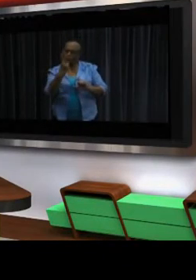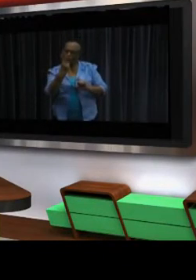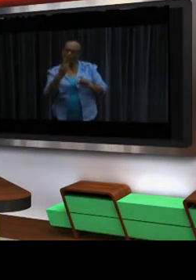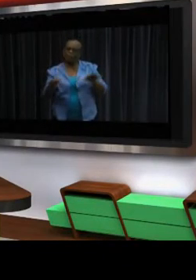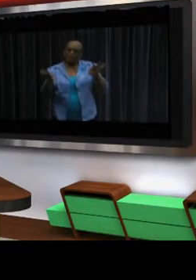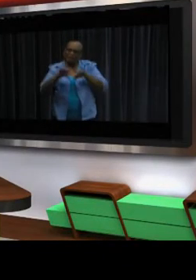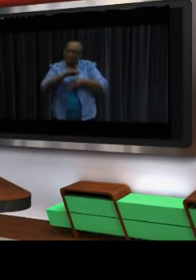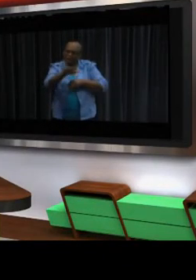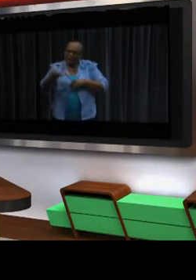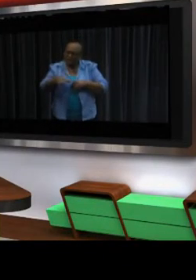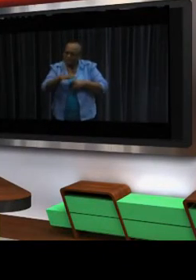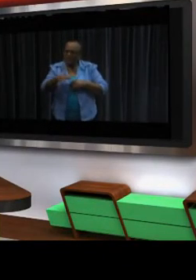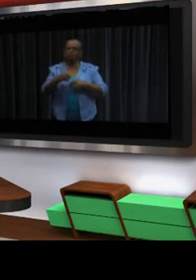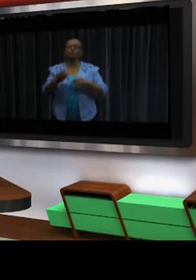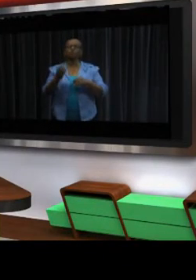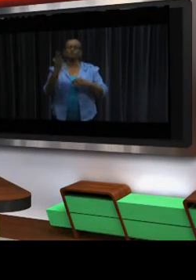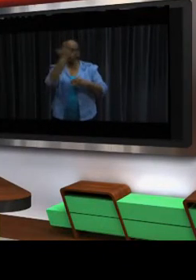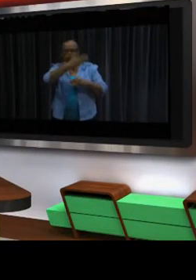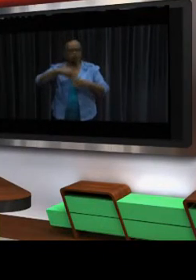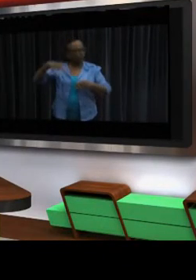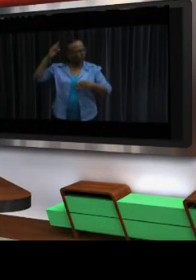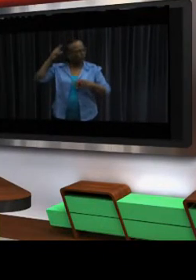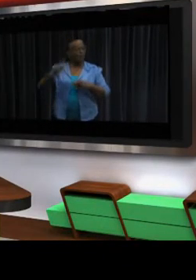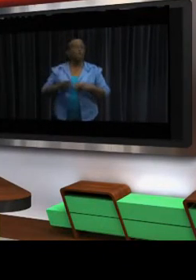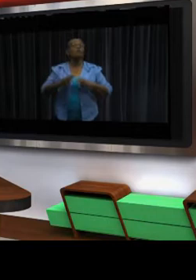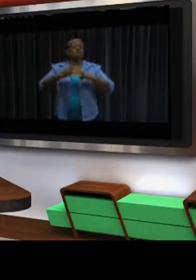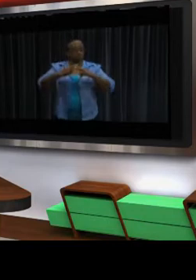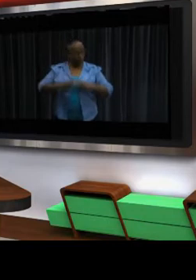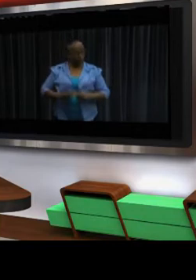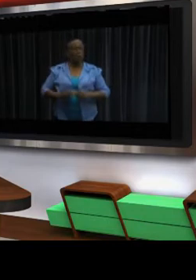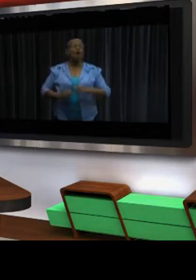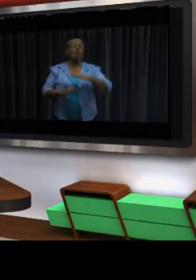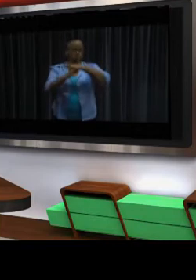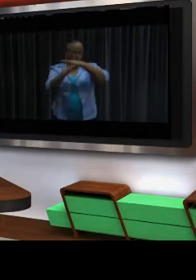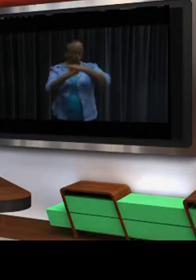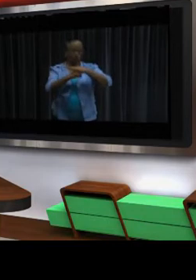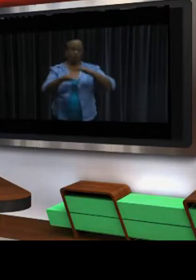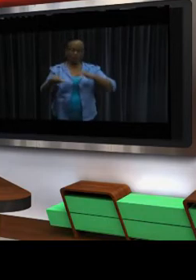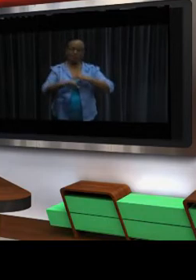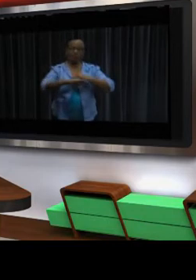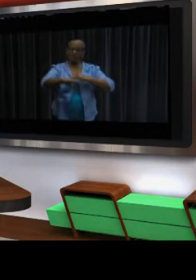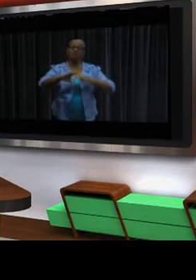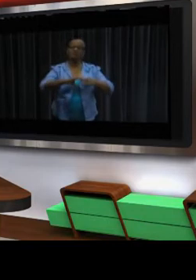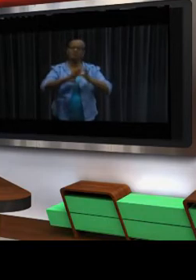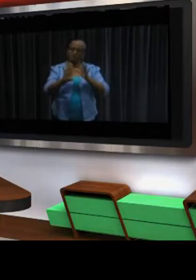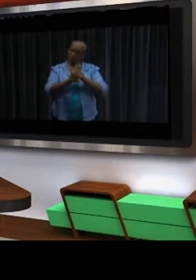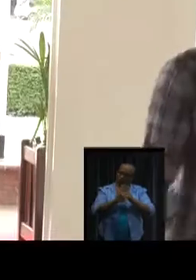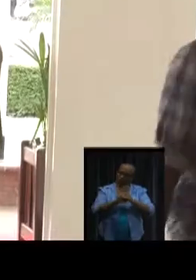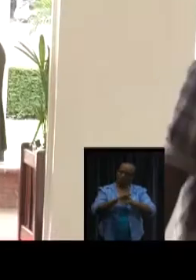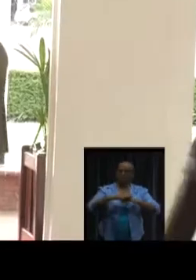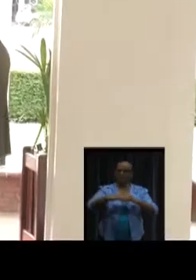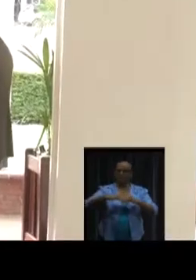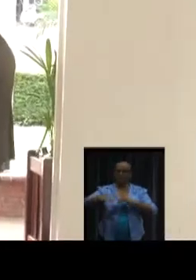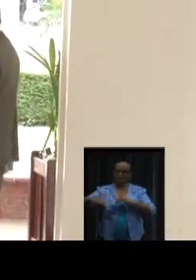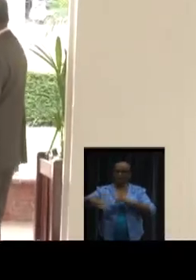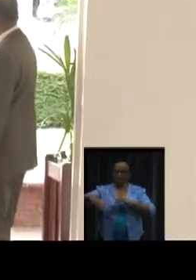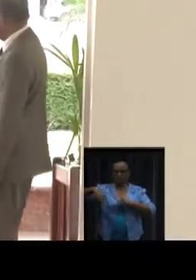the two major sectors in which Suriname is expecting support from the befriended